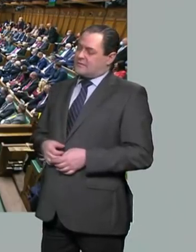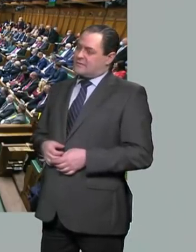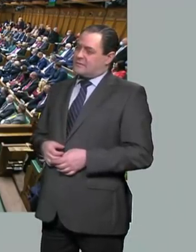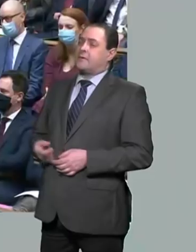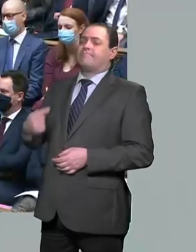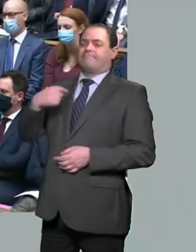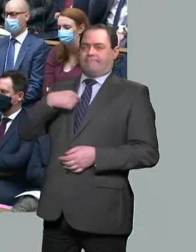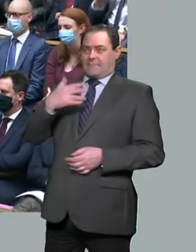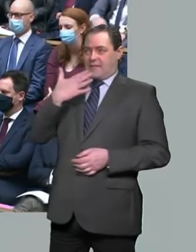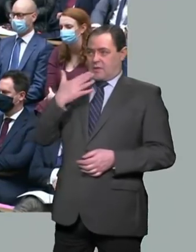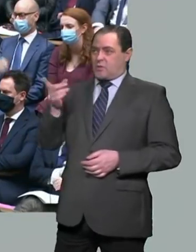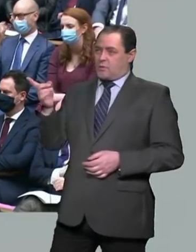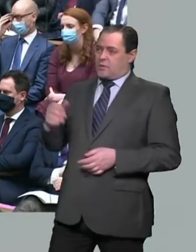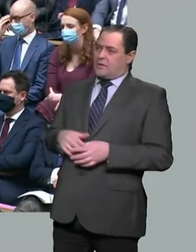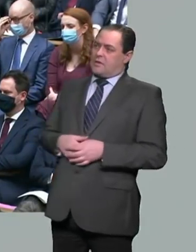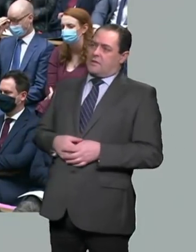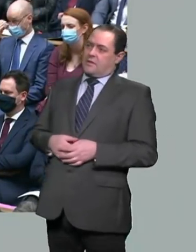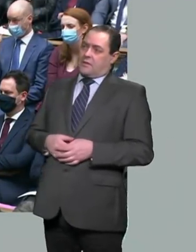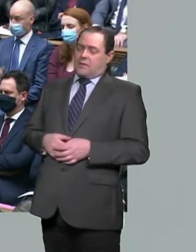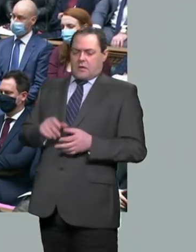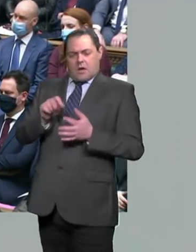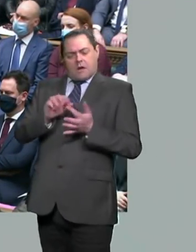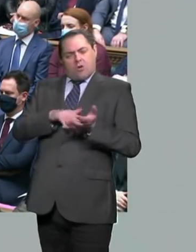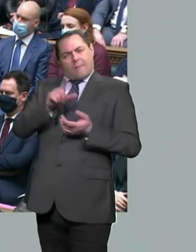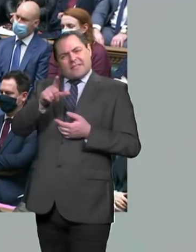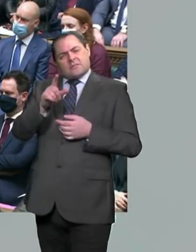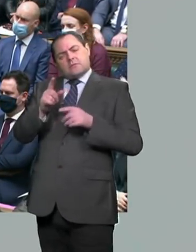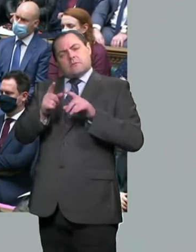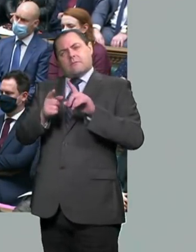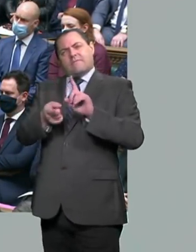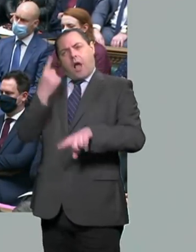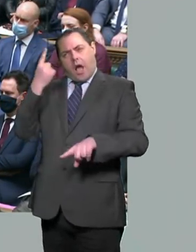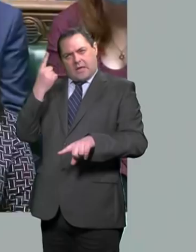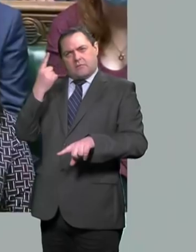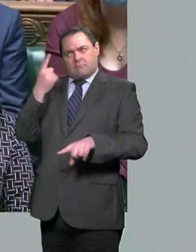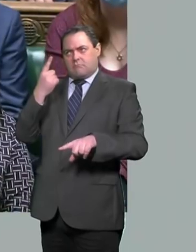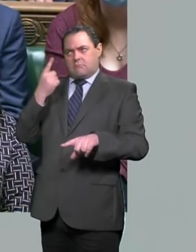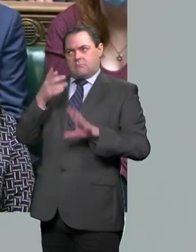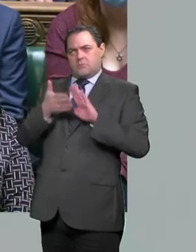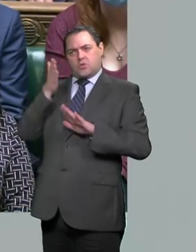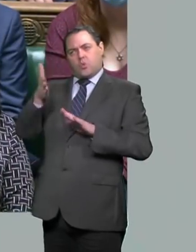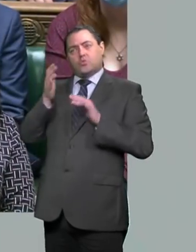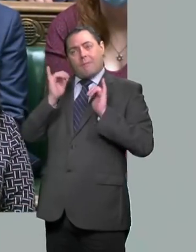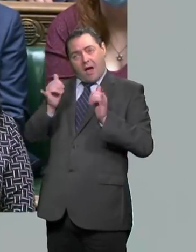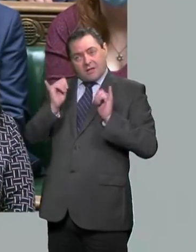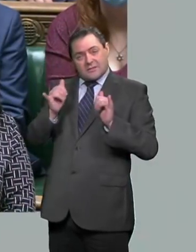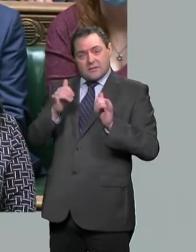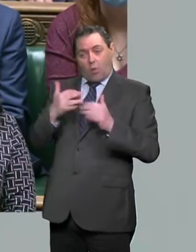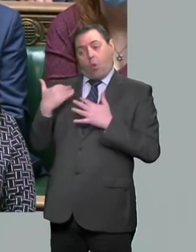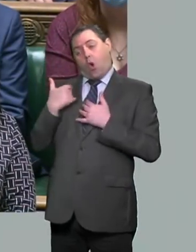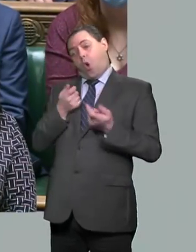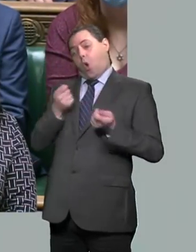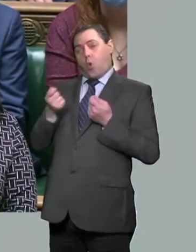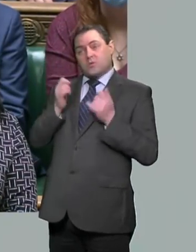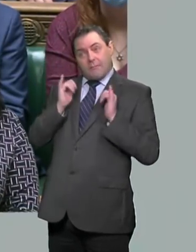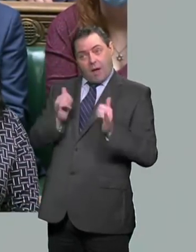Thank you, Mr. Speaker. If the Prime Minister receives a penalty fixed notice for attending a party or hosting a party